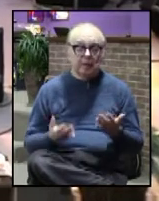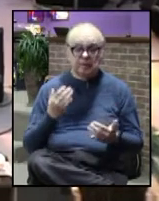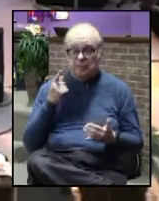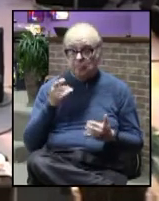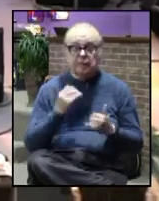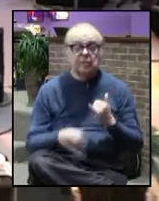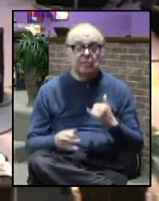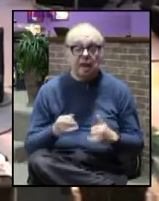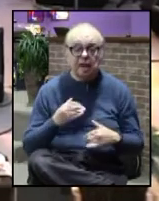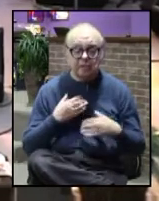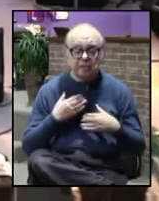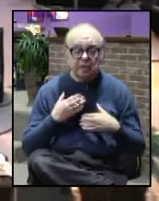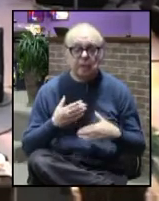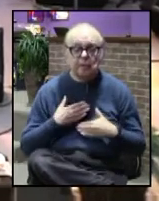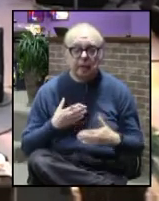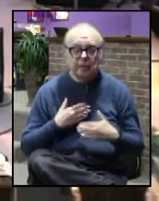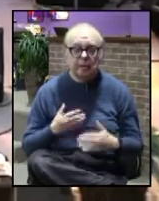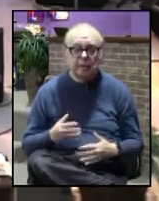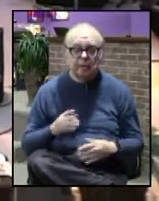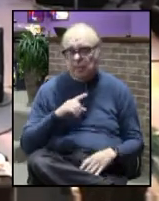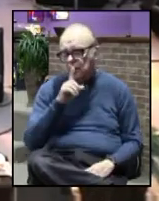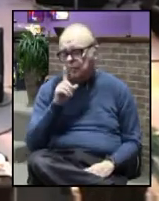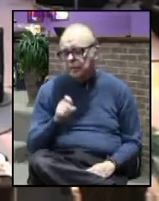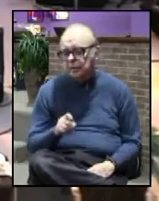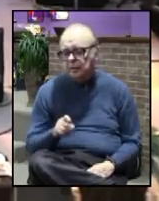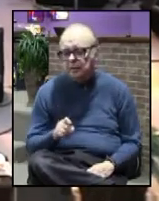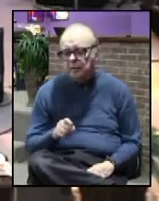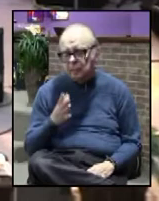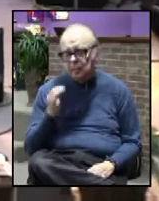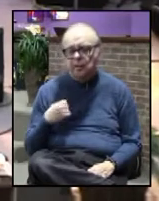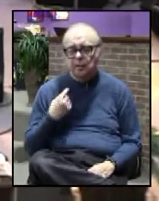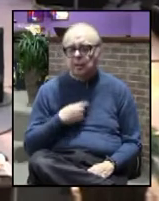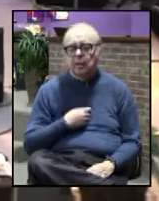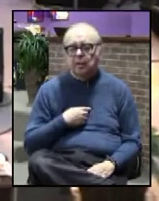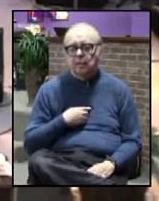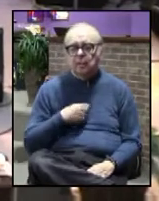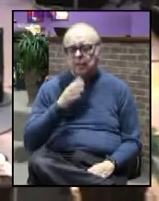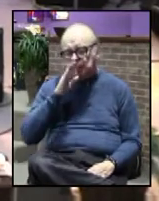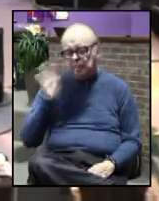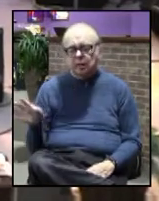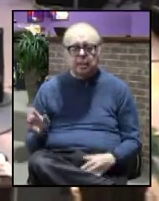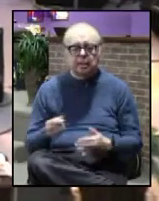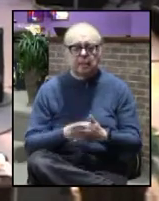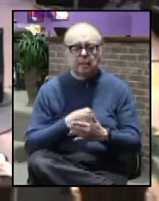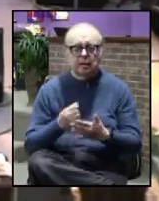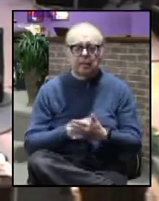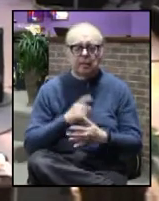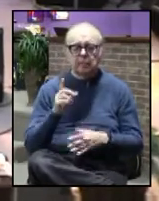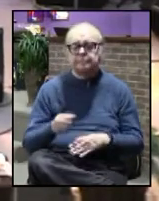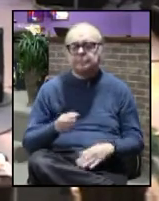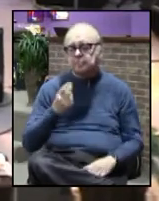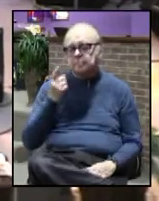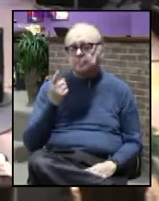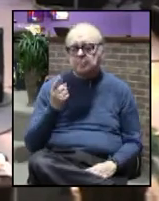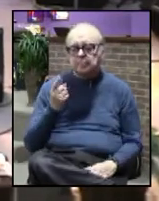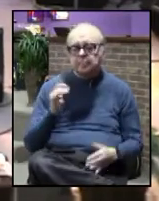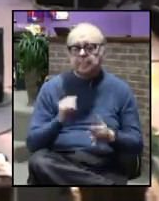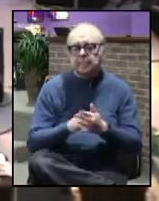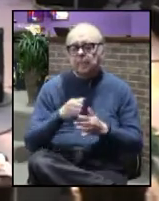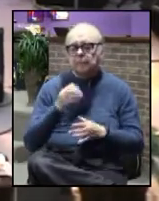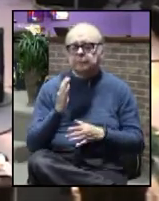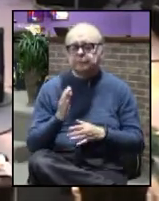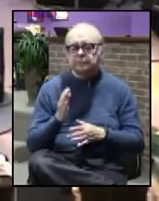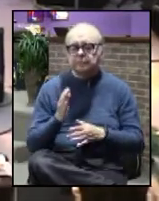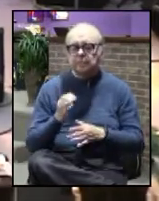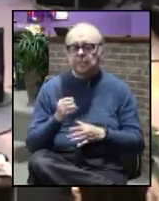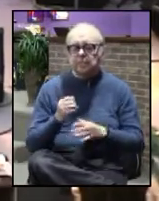last. And the question is, then why are we neglecting the gospel? We need to understand that